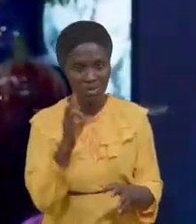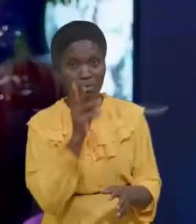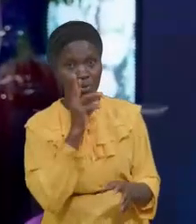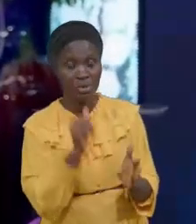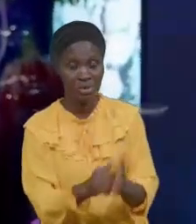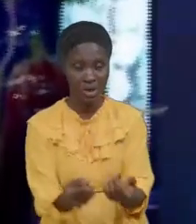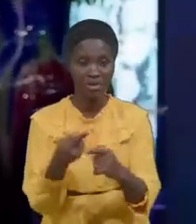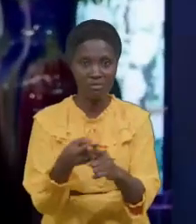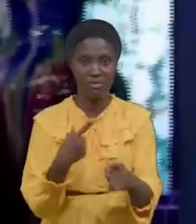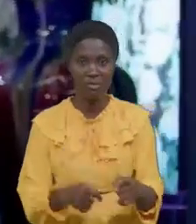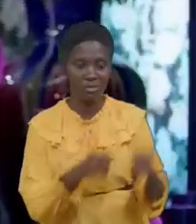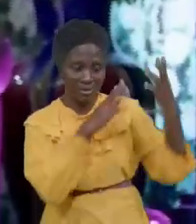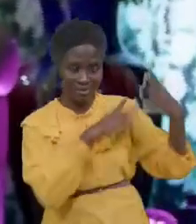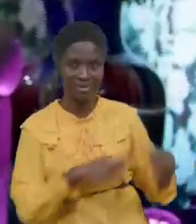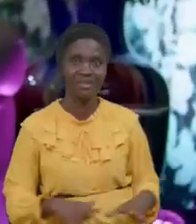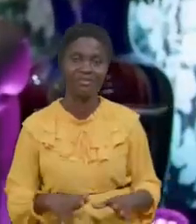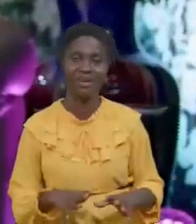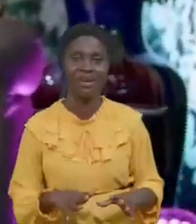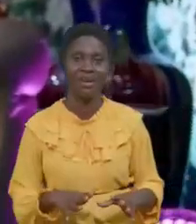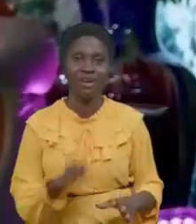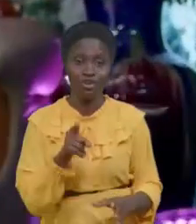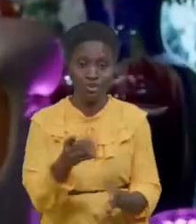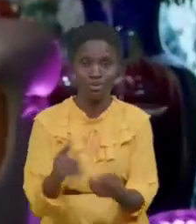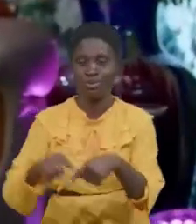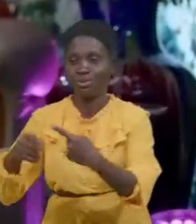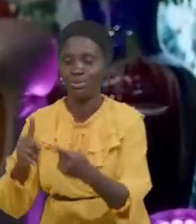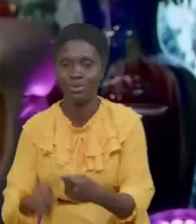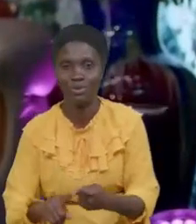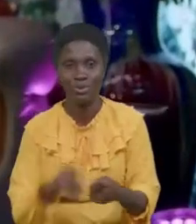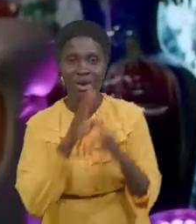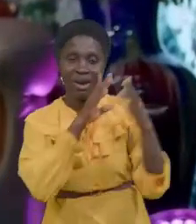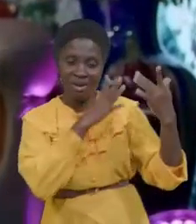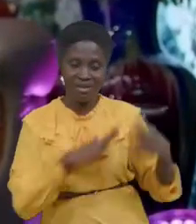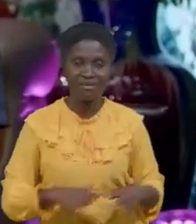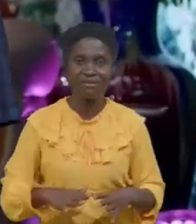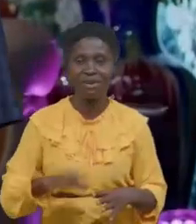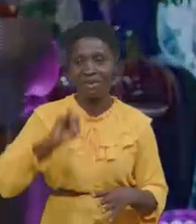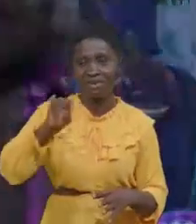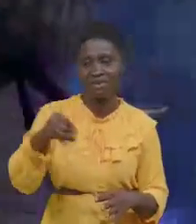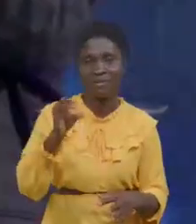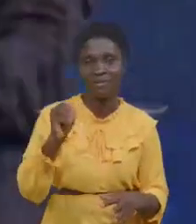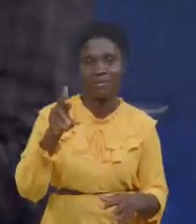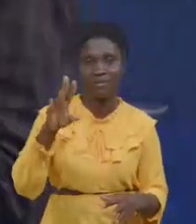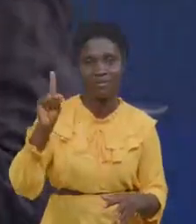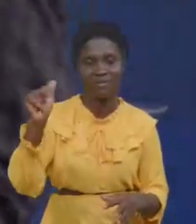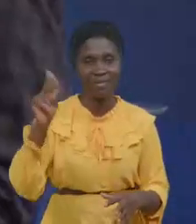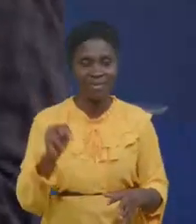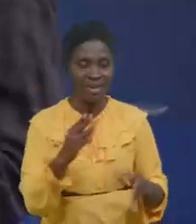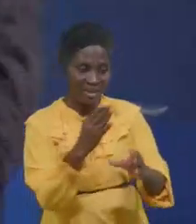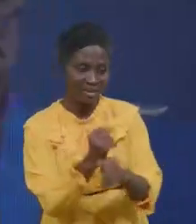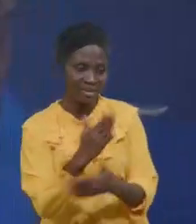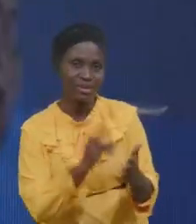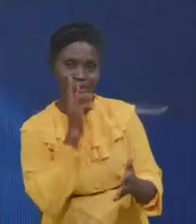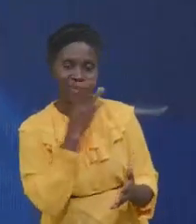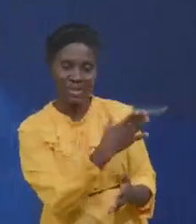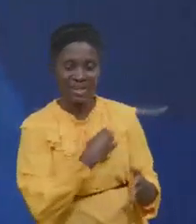from the river. You want to go to River Jordan and take some water there and bath. Ask those who have gone